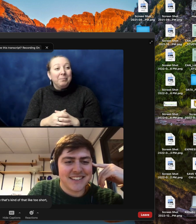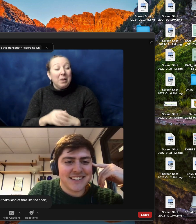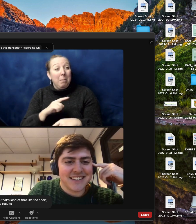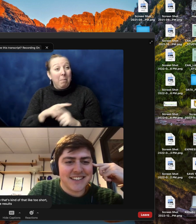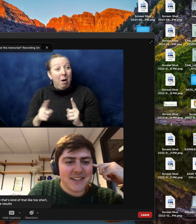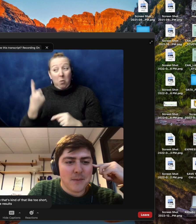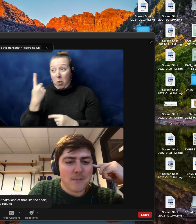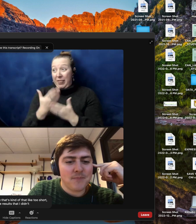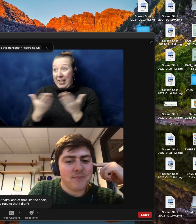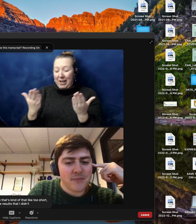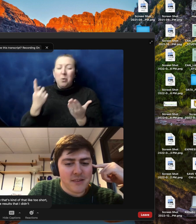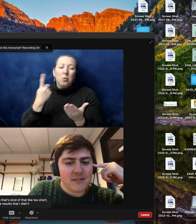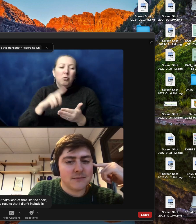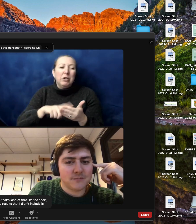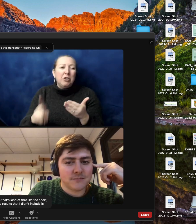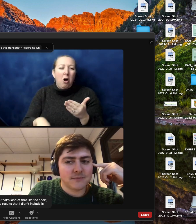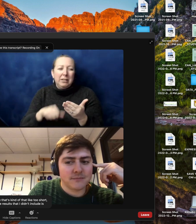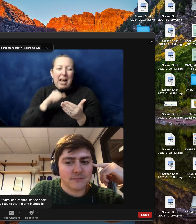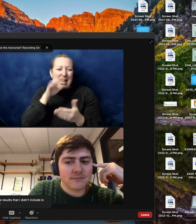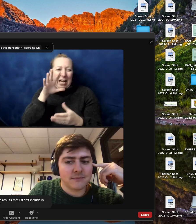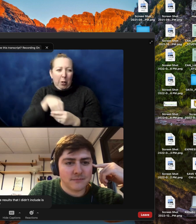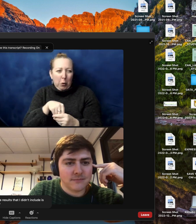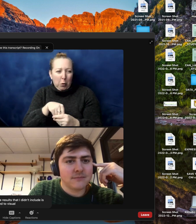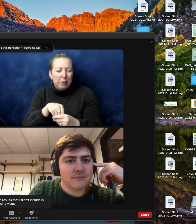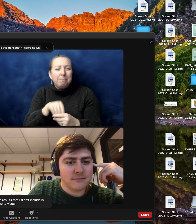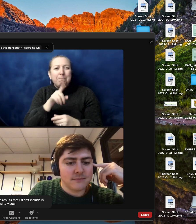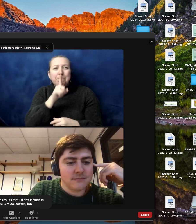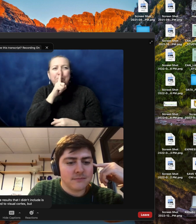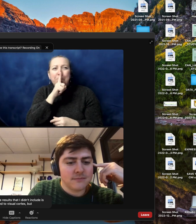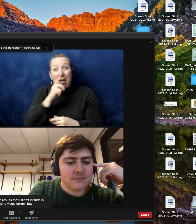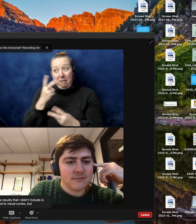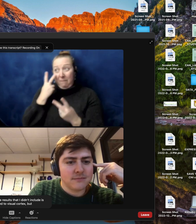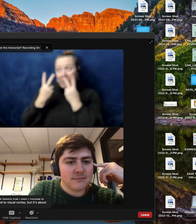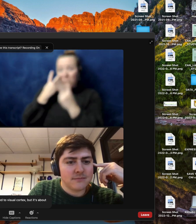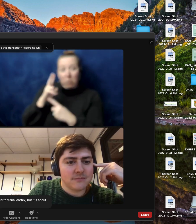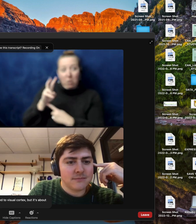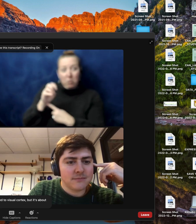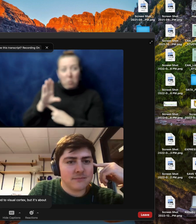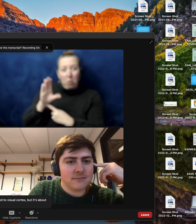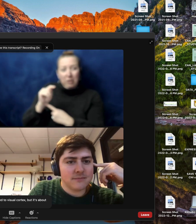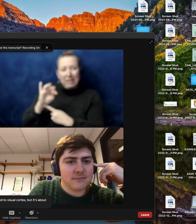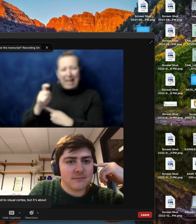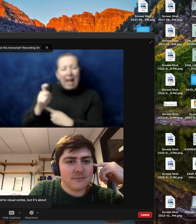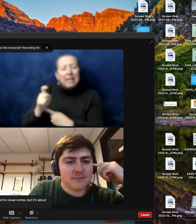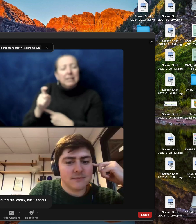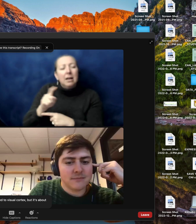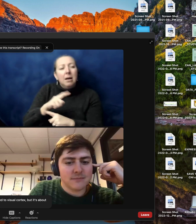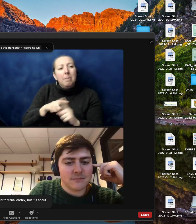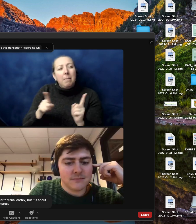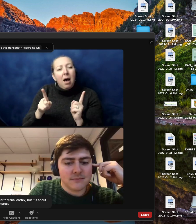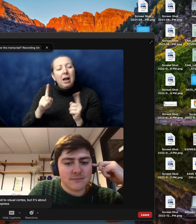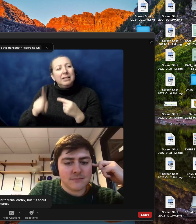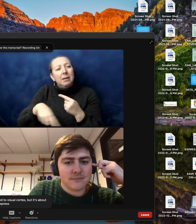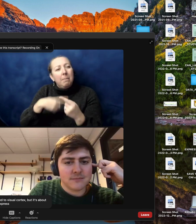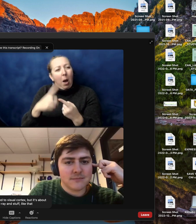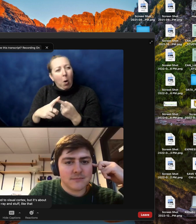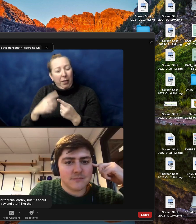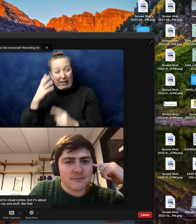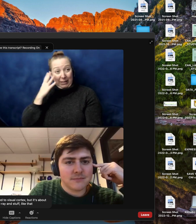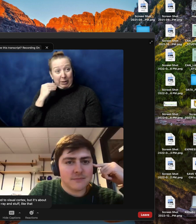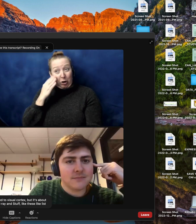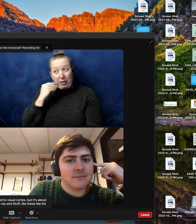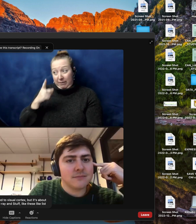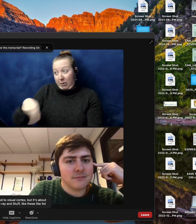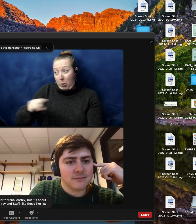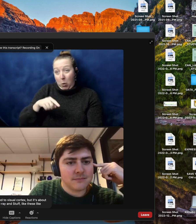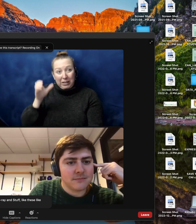that I didn't include is not directly related to visual cortex, but it's about like the experience of like these like listeners.